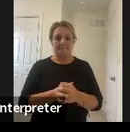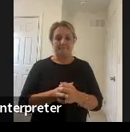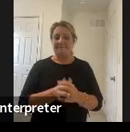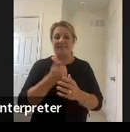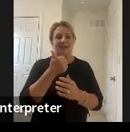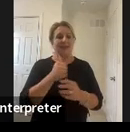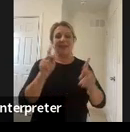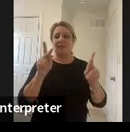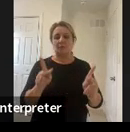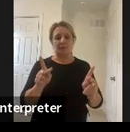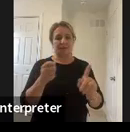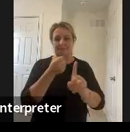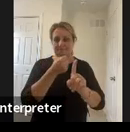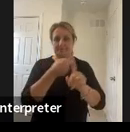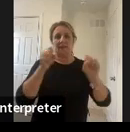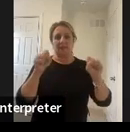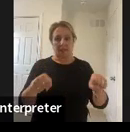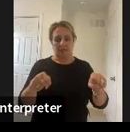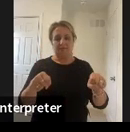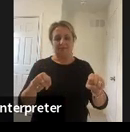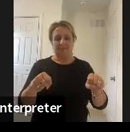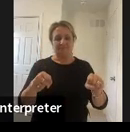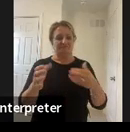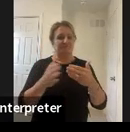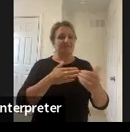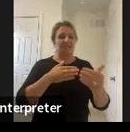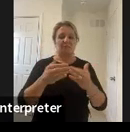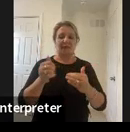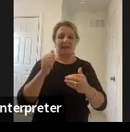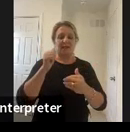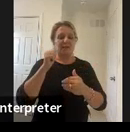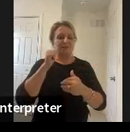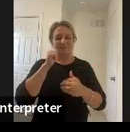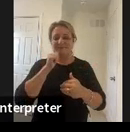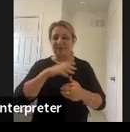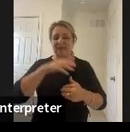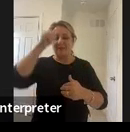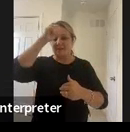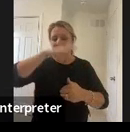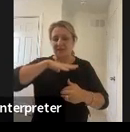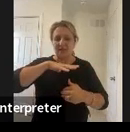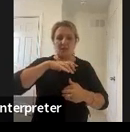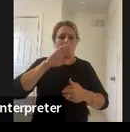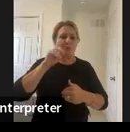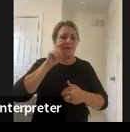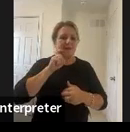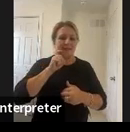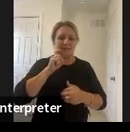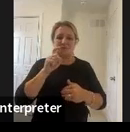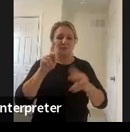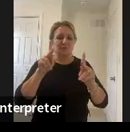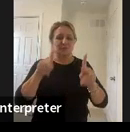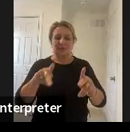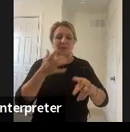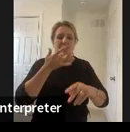Anyone can be impacted by monkeypox regardless of their gender identity or sexual orientation.